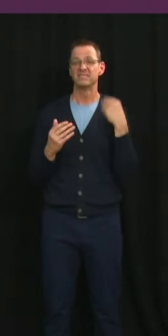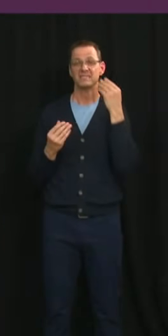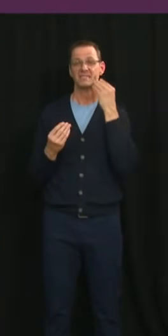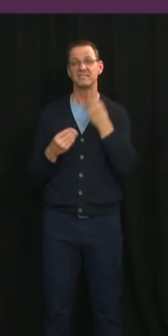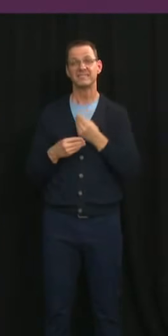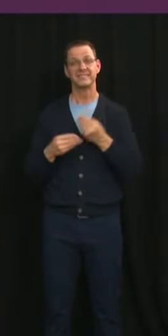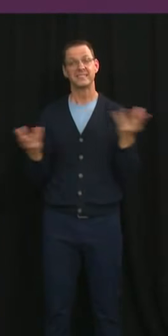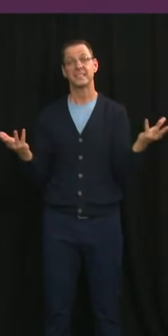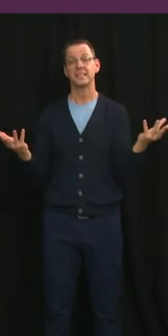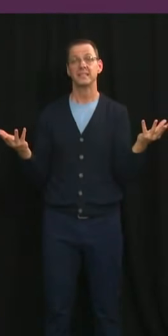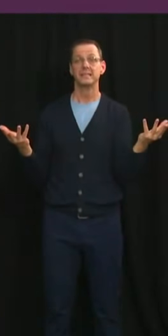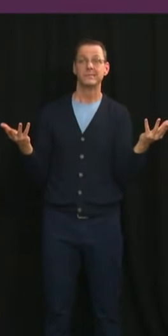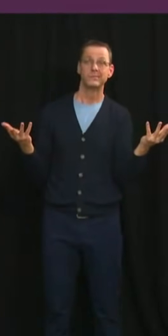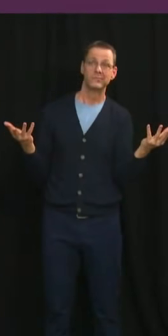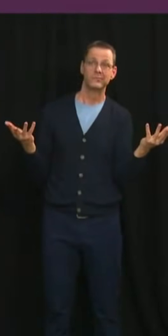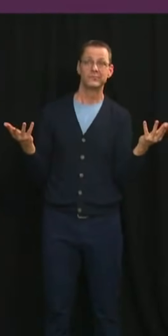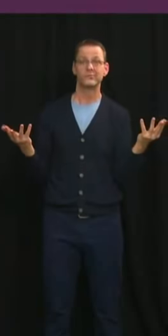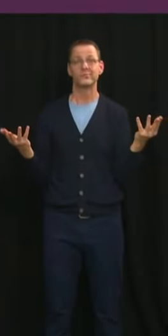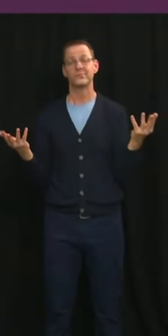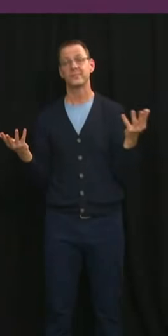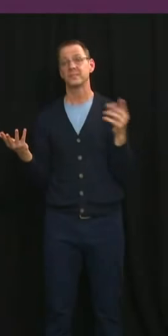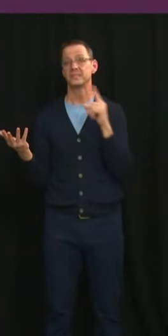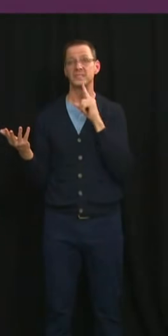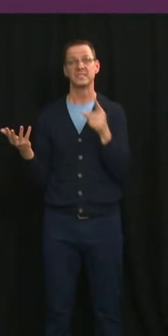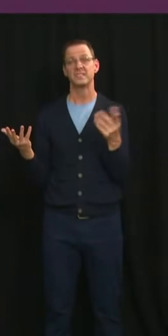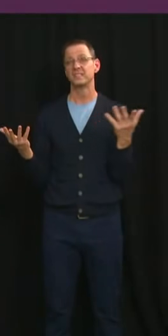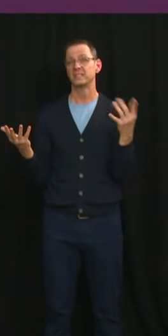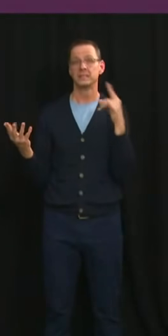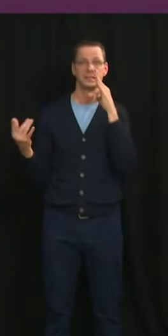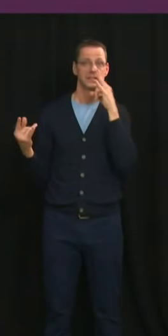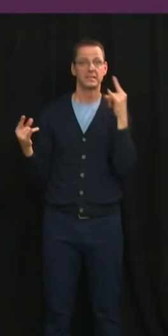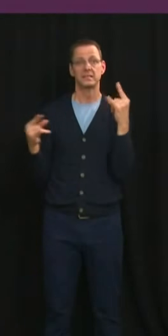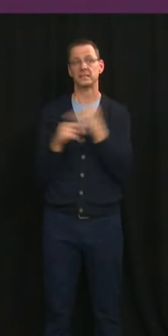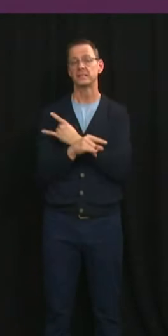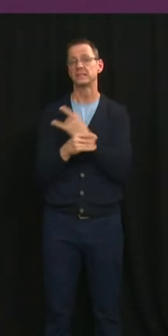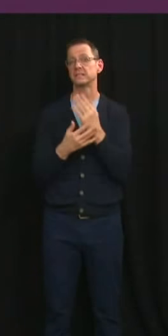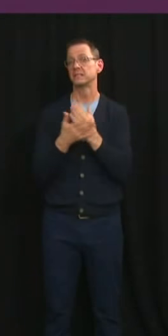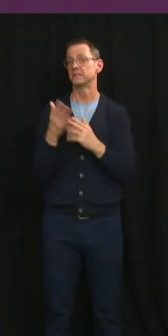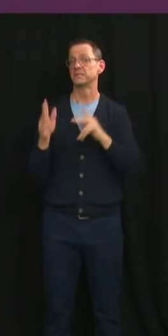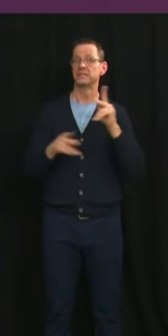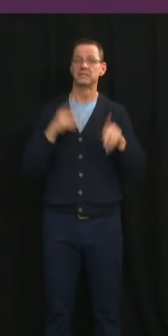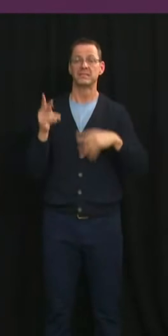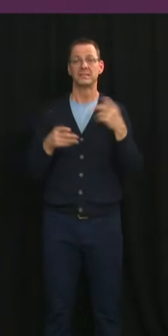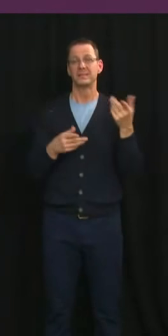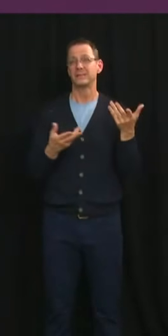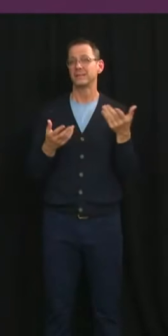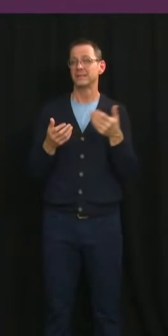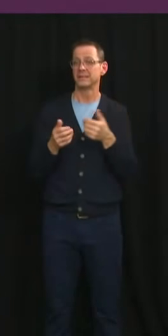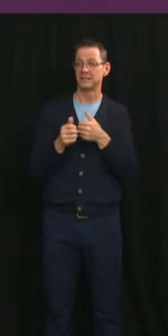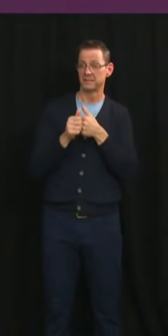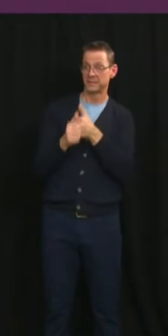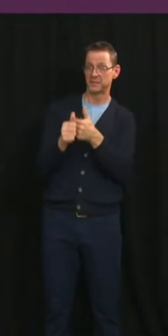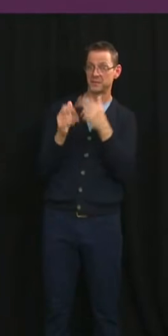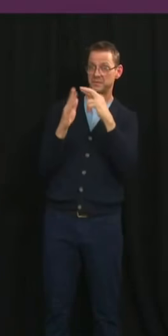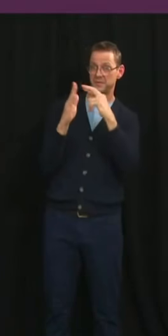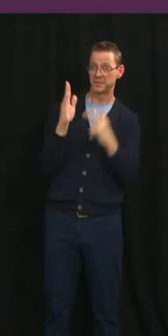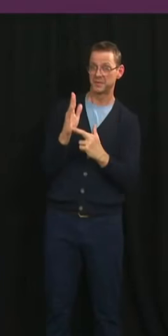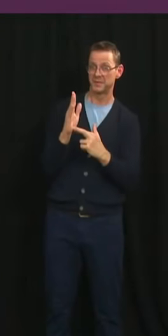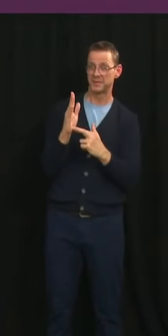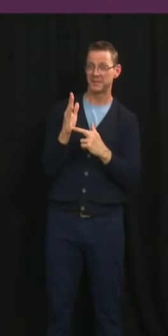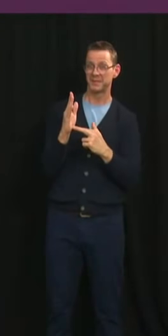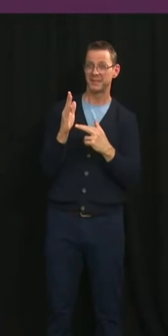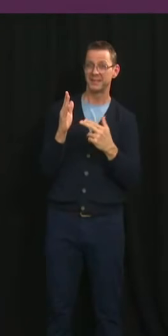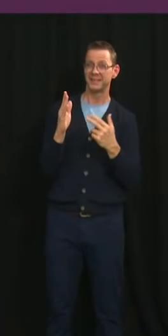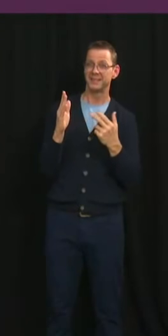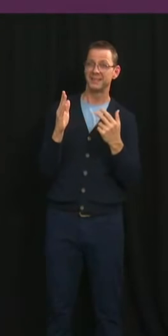the sacrifices made by people that follow the rules in a sense, is necessary for